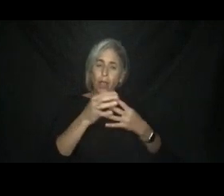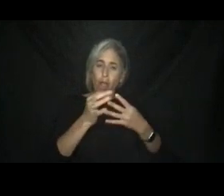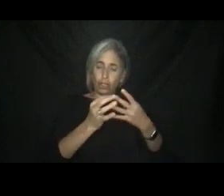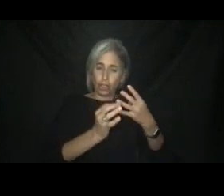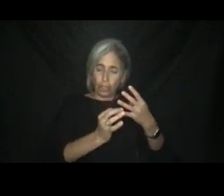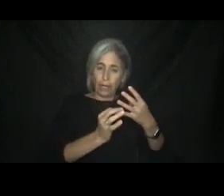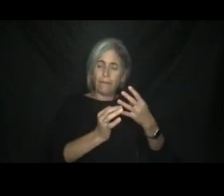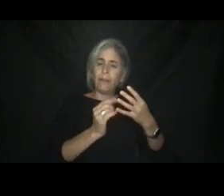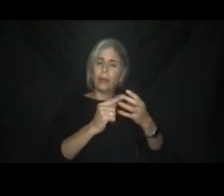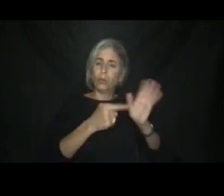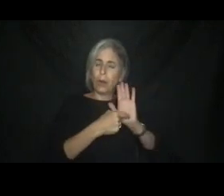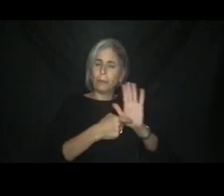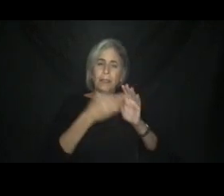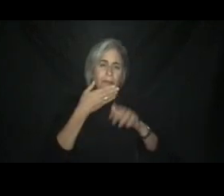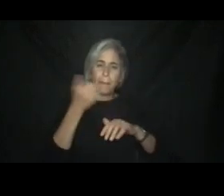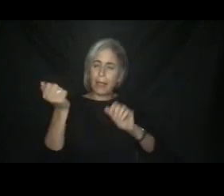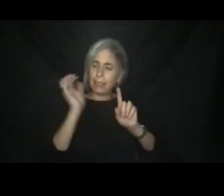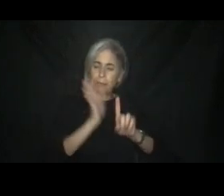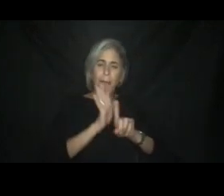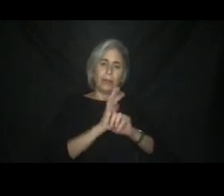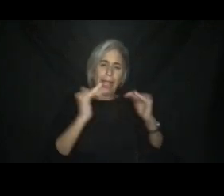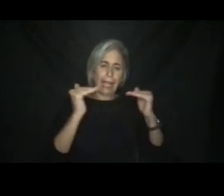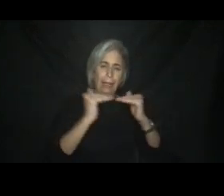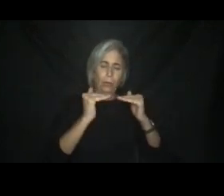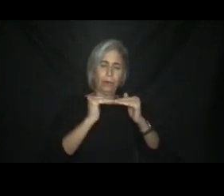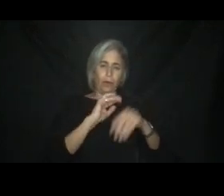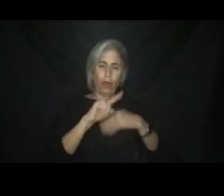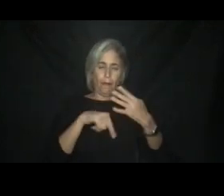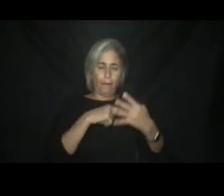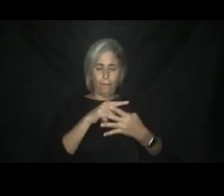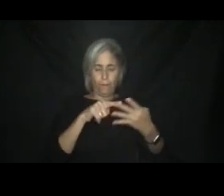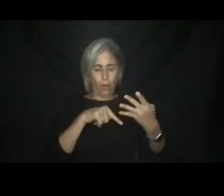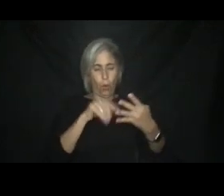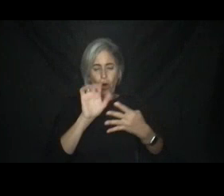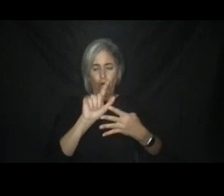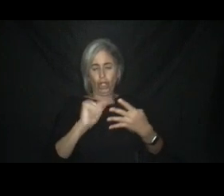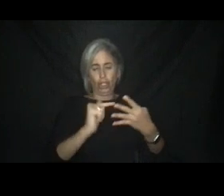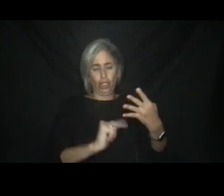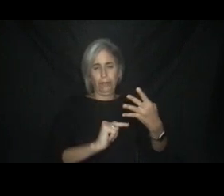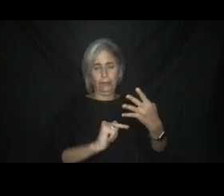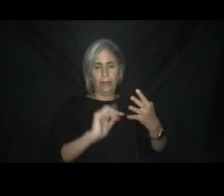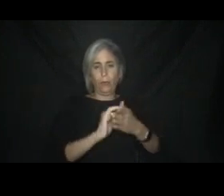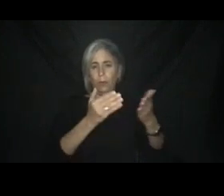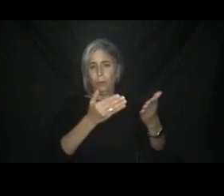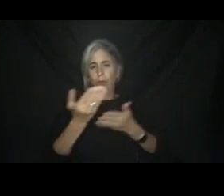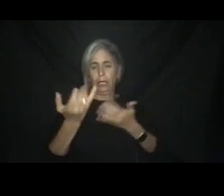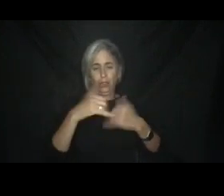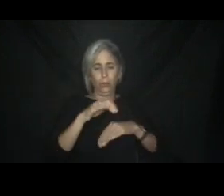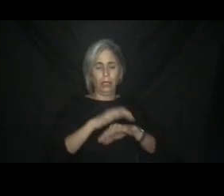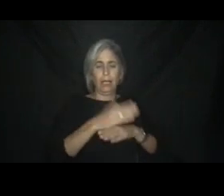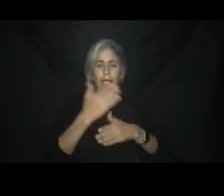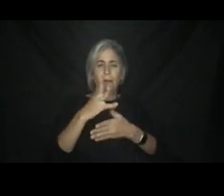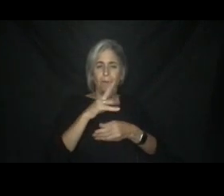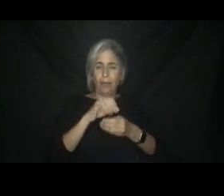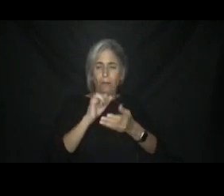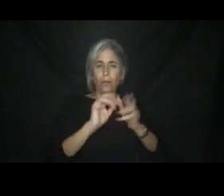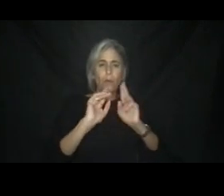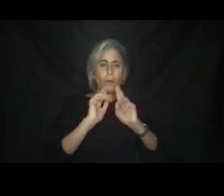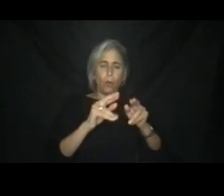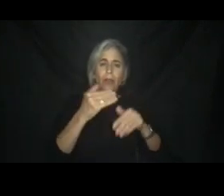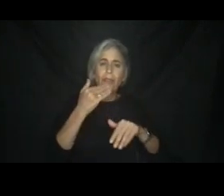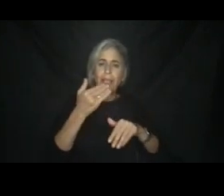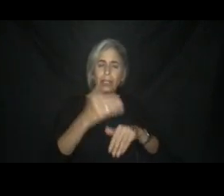represents the best population equity of the 4 alternatives that we're presenting to you this evening and as part of your report. Thank you.